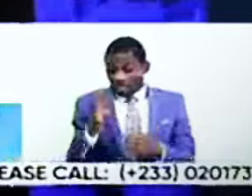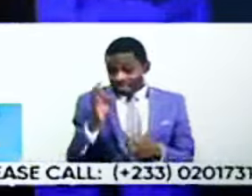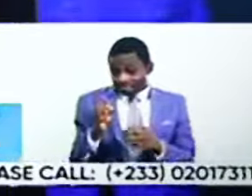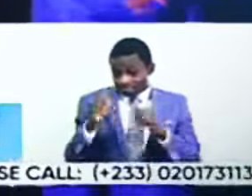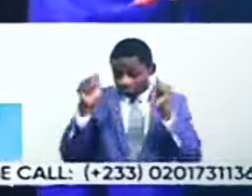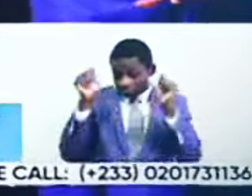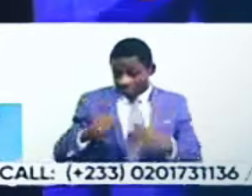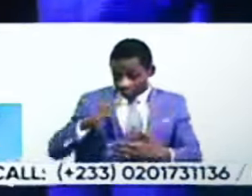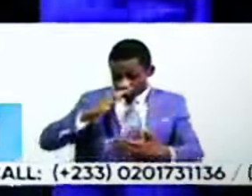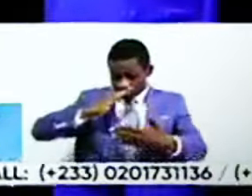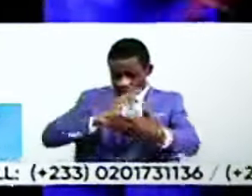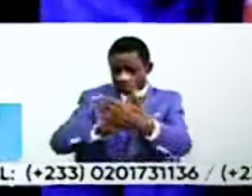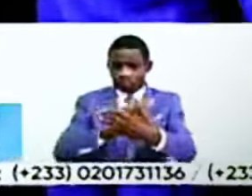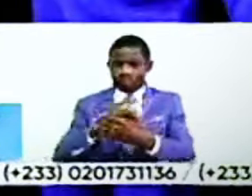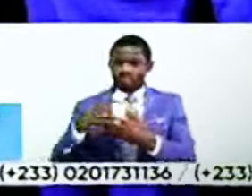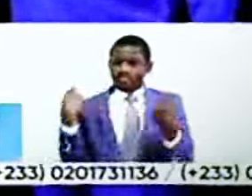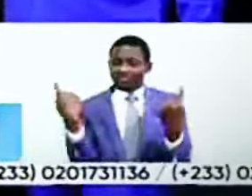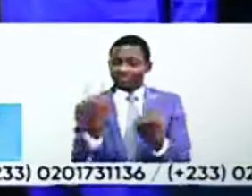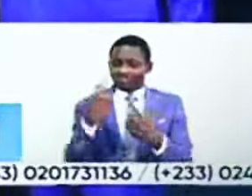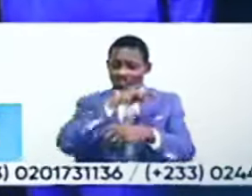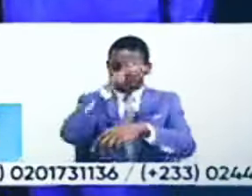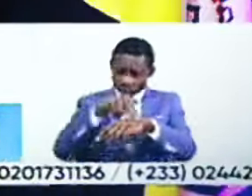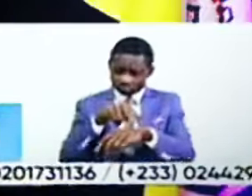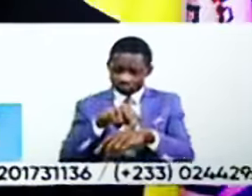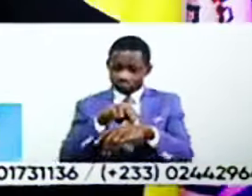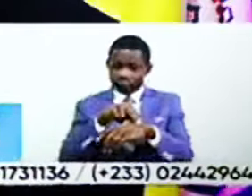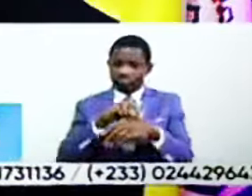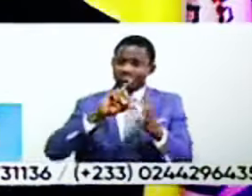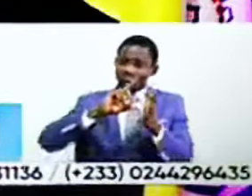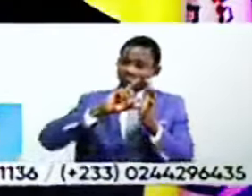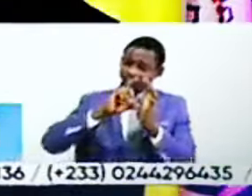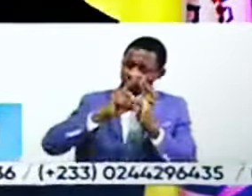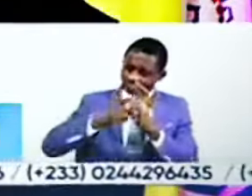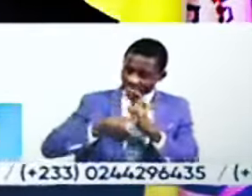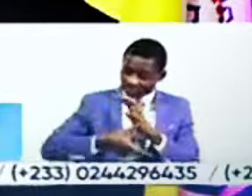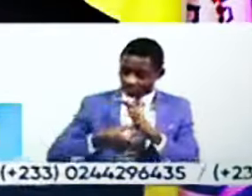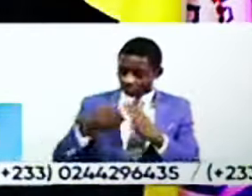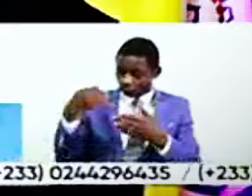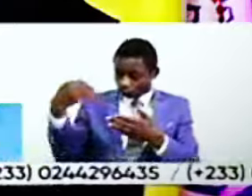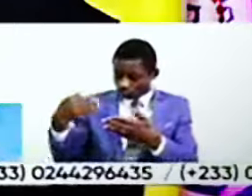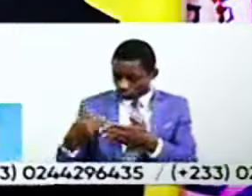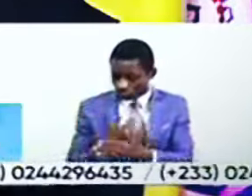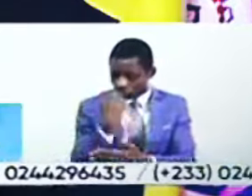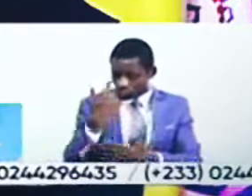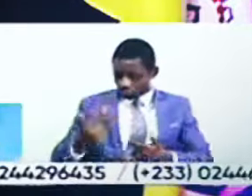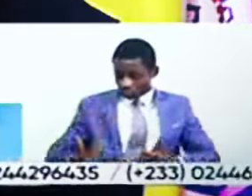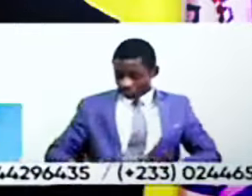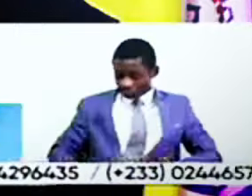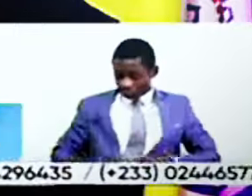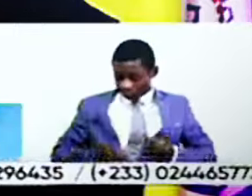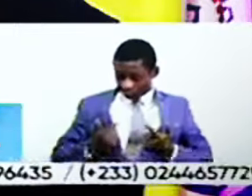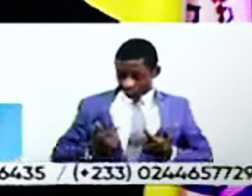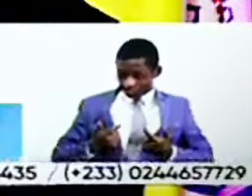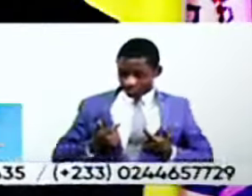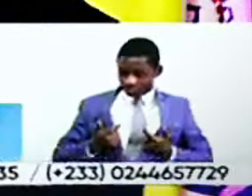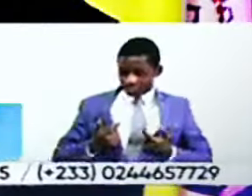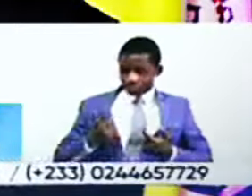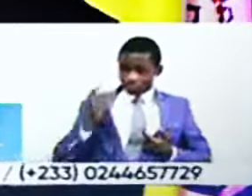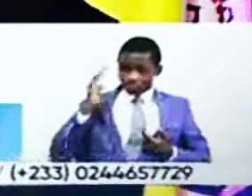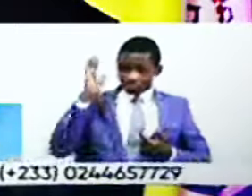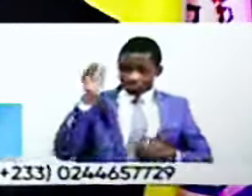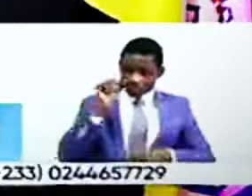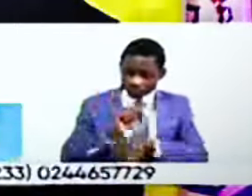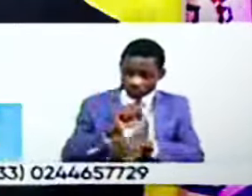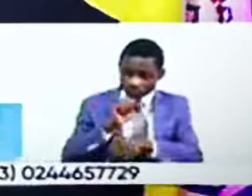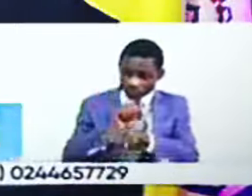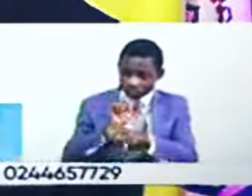is a we see ni pasuno kwanya. Then the new life, any enkofo frono, will work itself